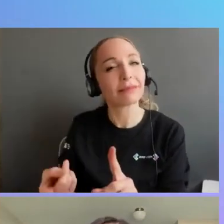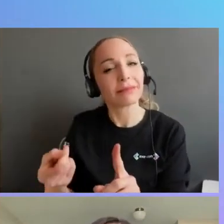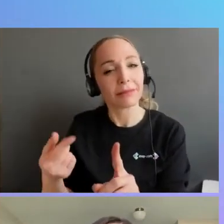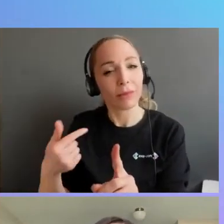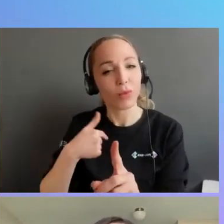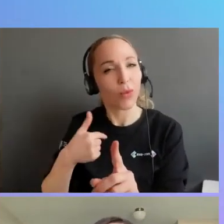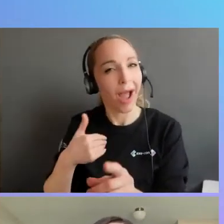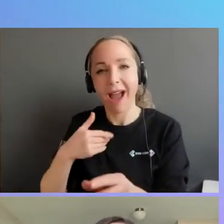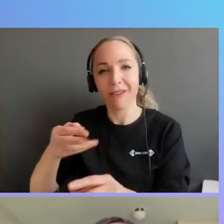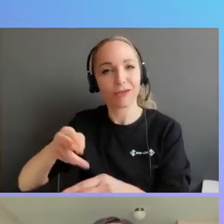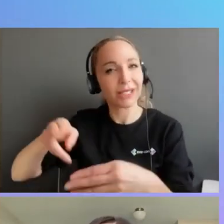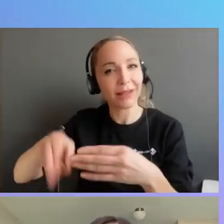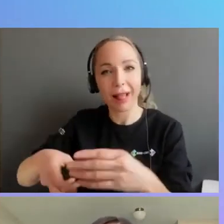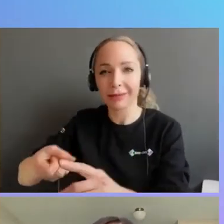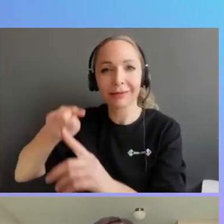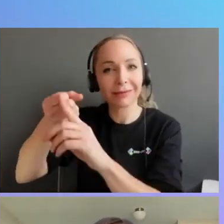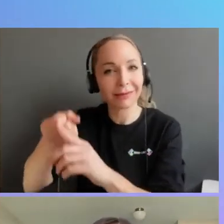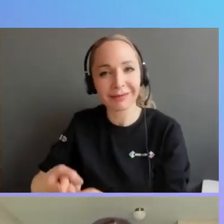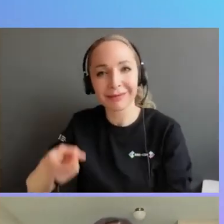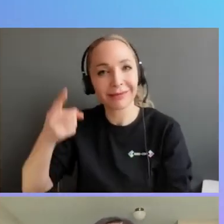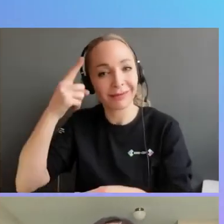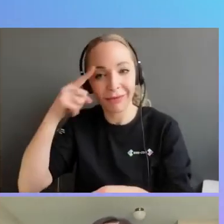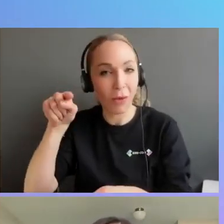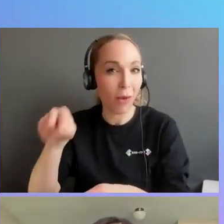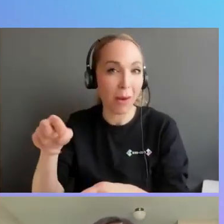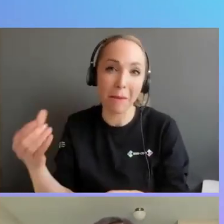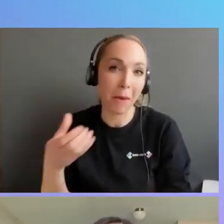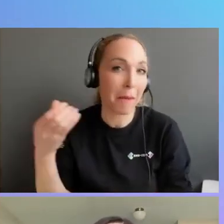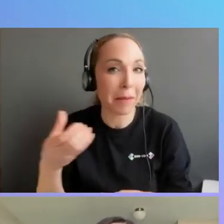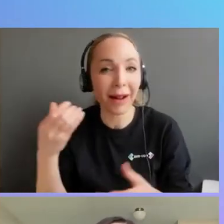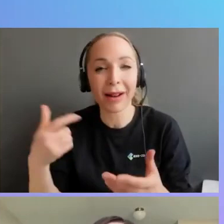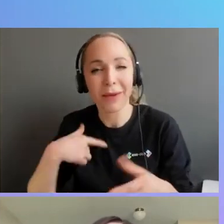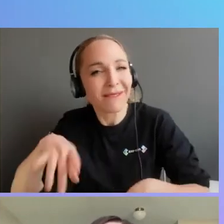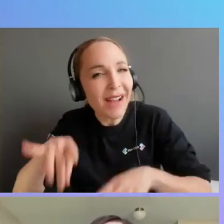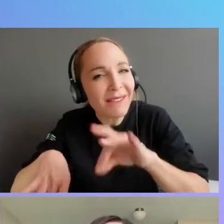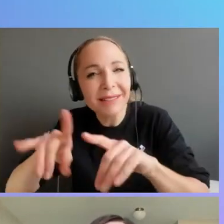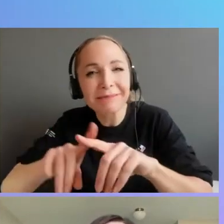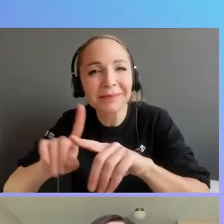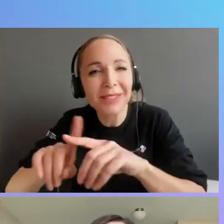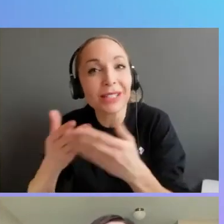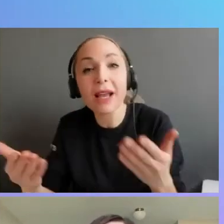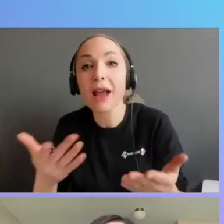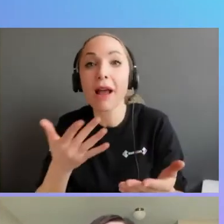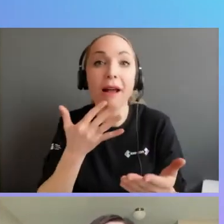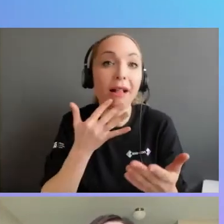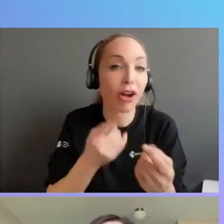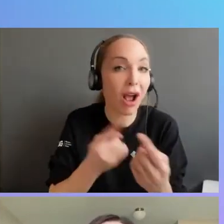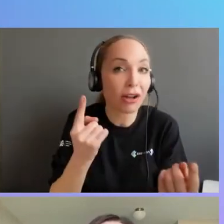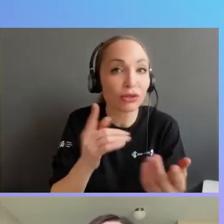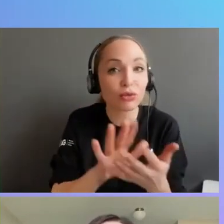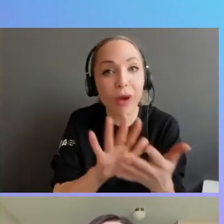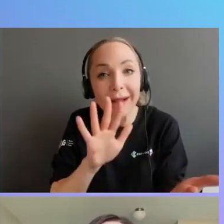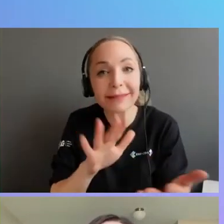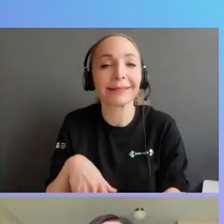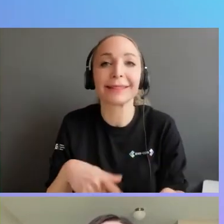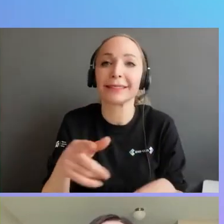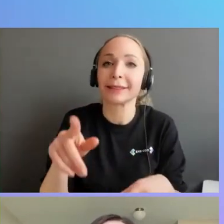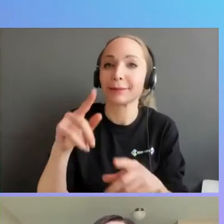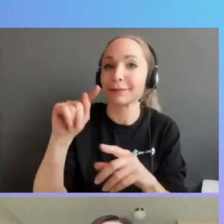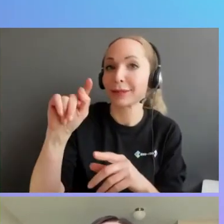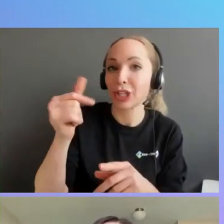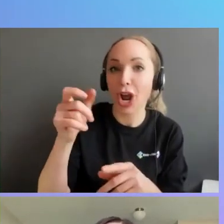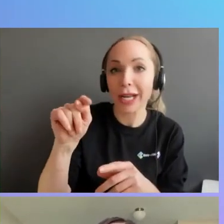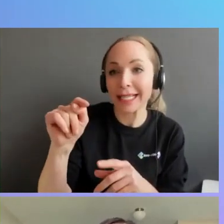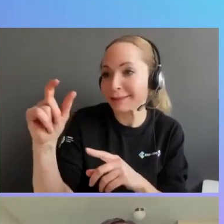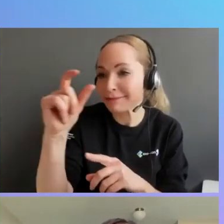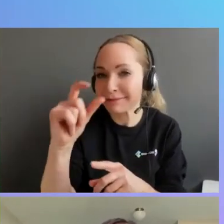we find. That list of issues, whether it's color contrast or target size, those things that we're finding when we scan your app. And so